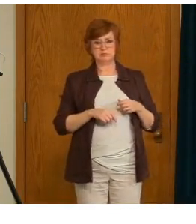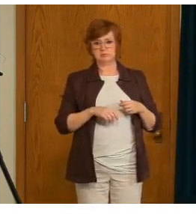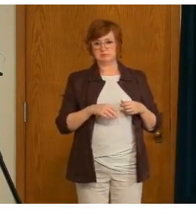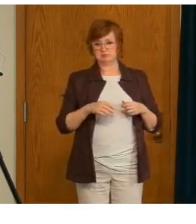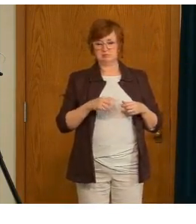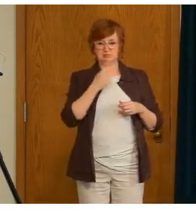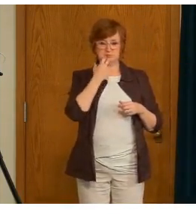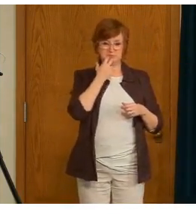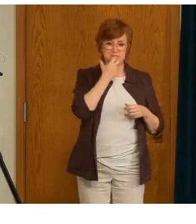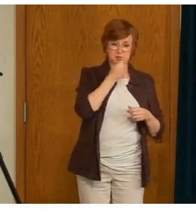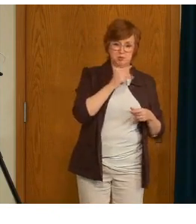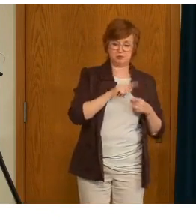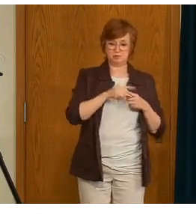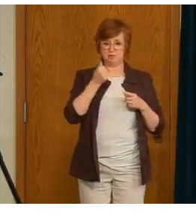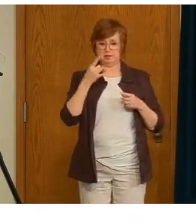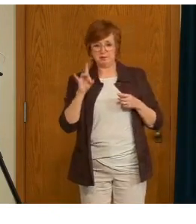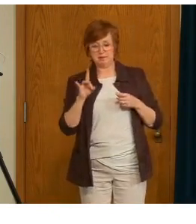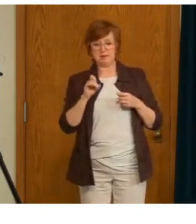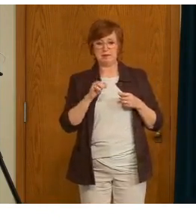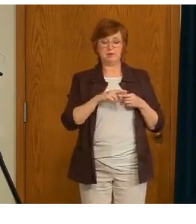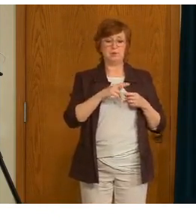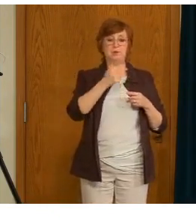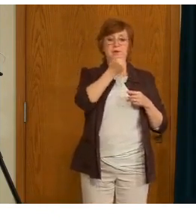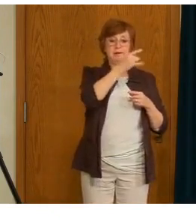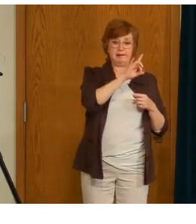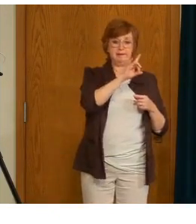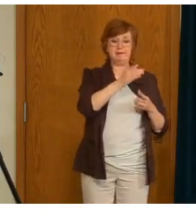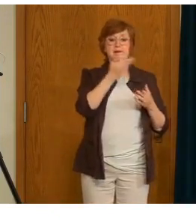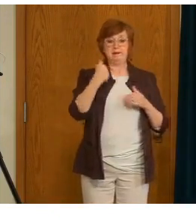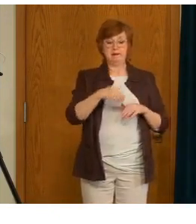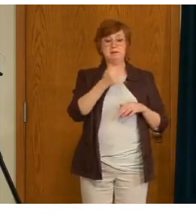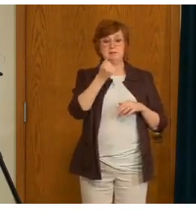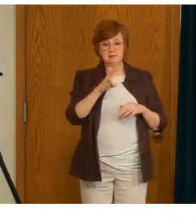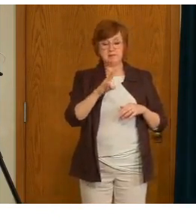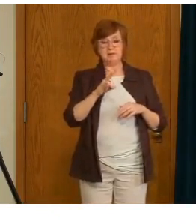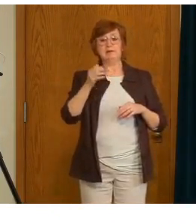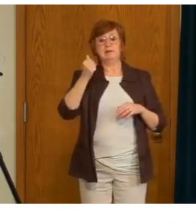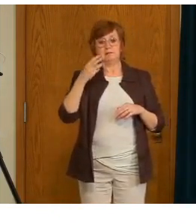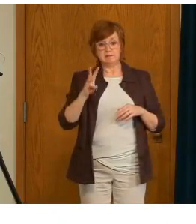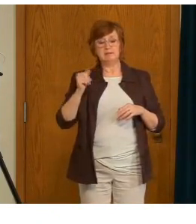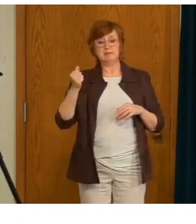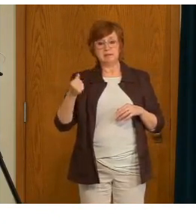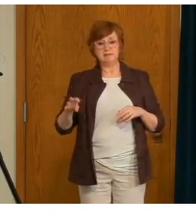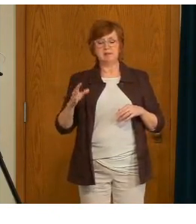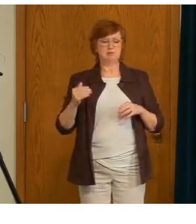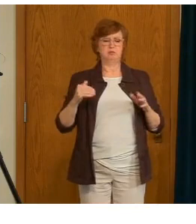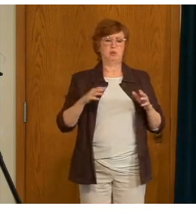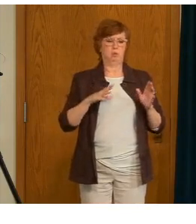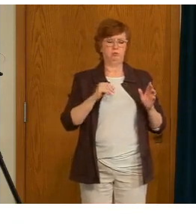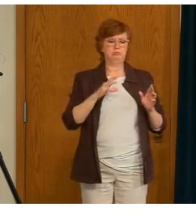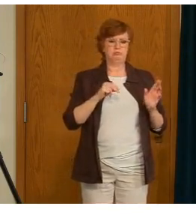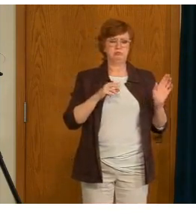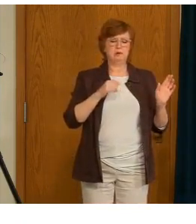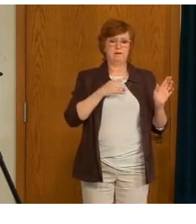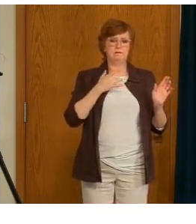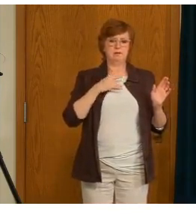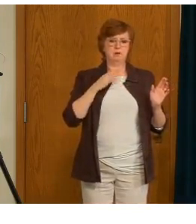just be 12 and up everyone? I think there's a pretty good chance we'll open up the whole age category at